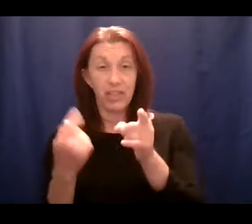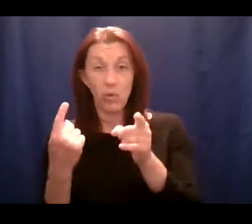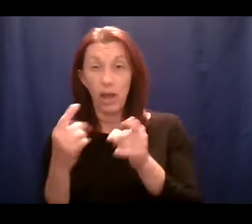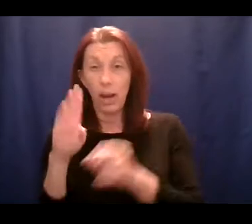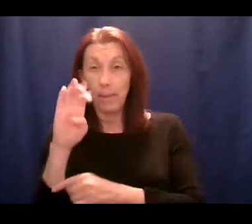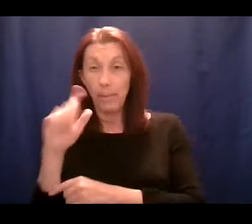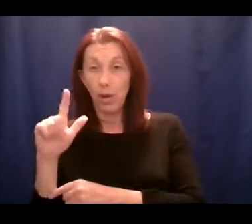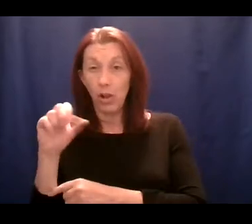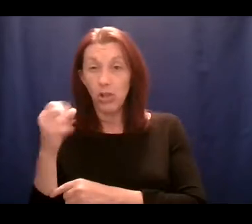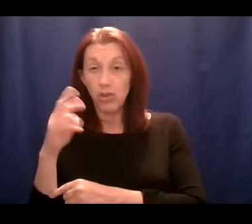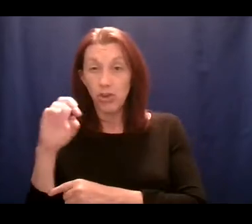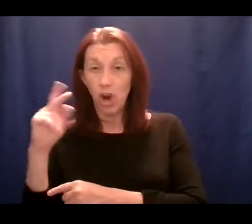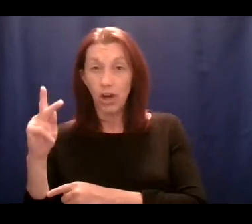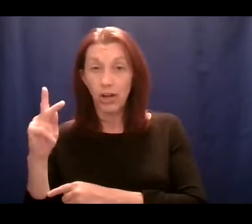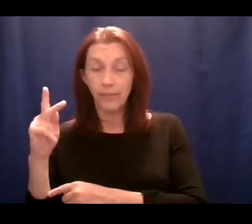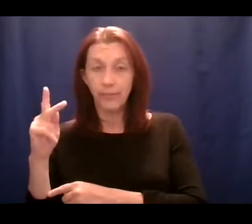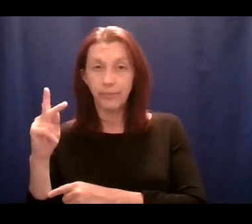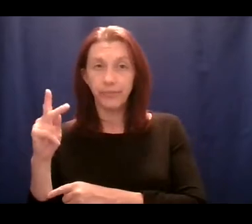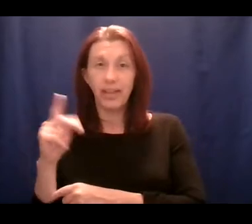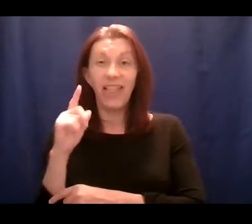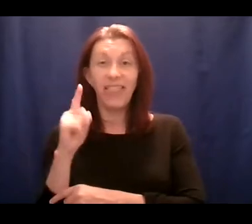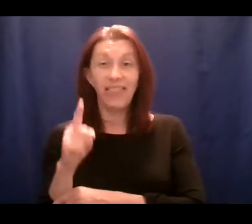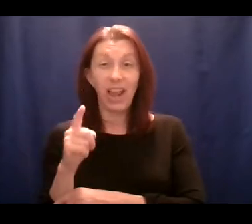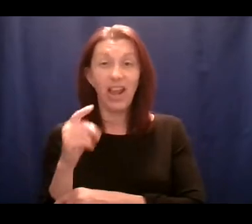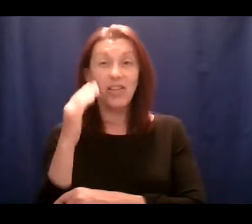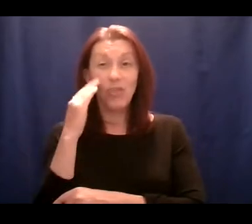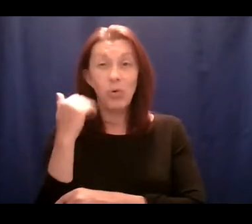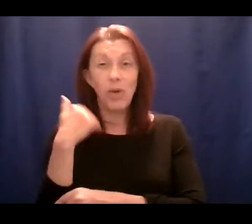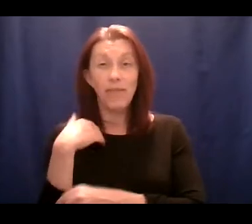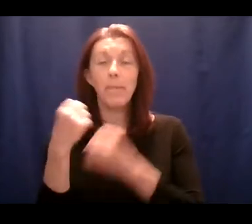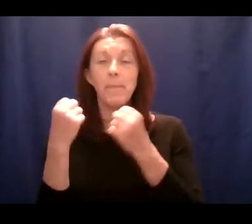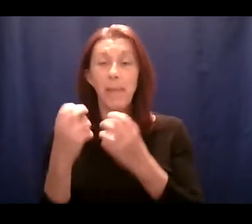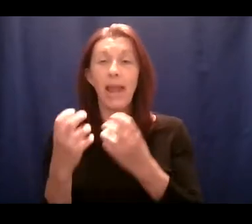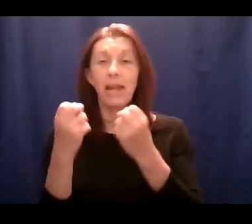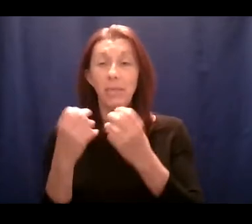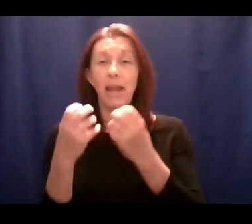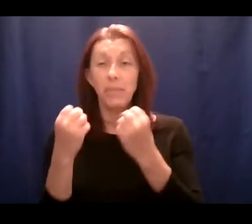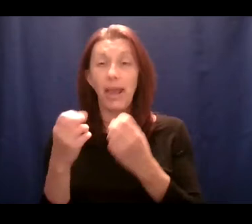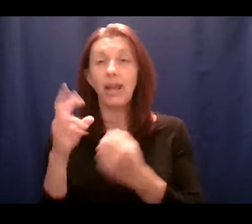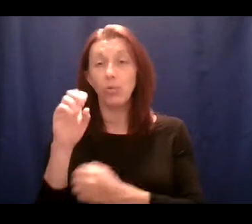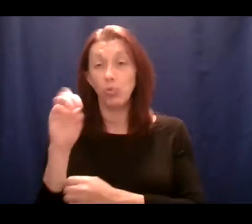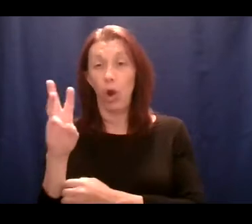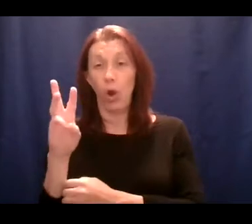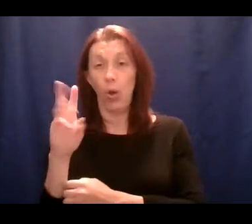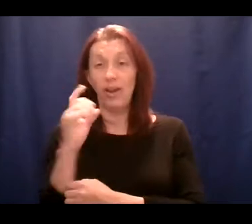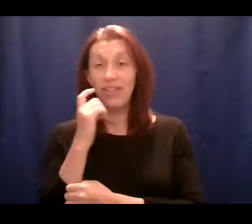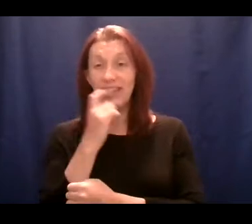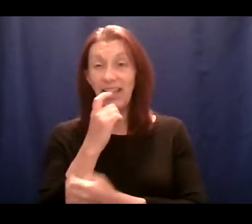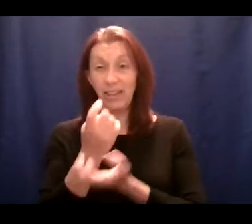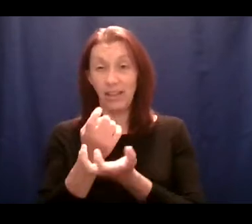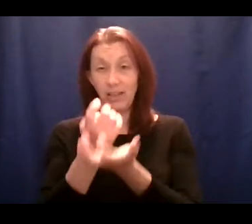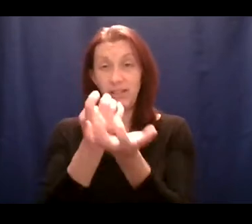they have been known to have many, many, many rows of teeth. Now, I'm sure that there are